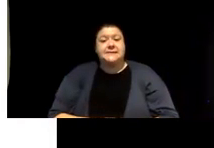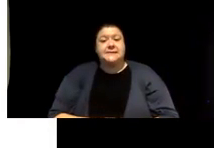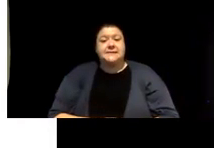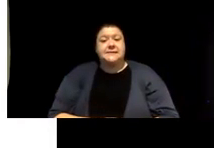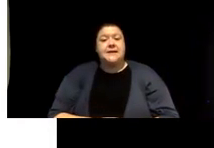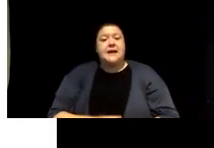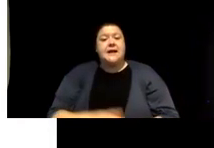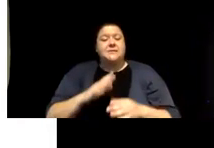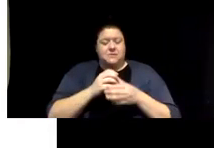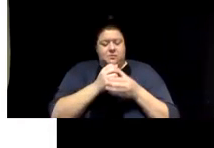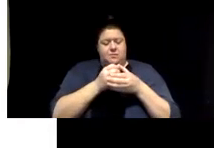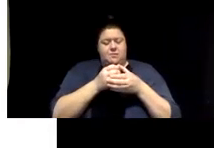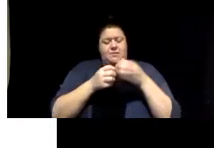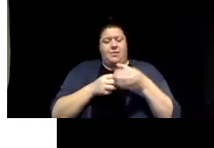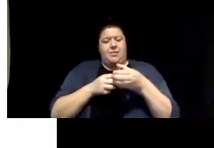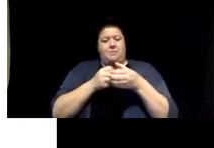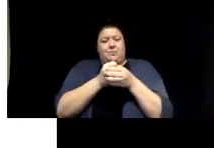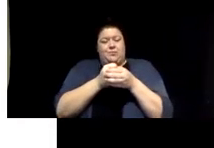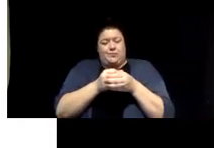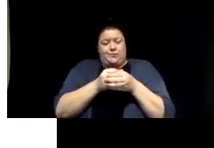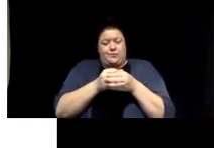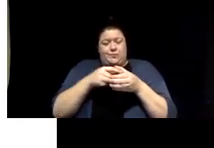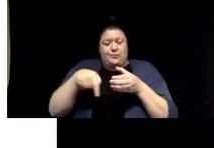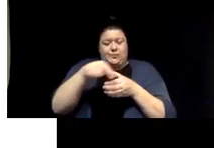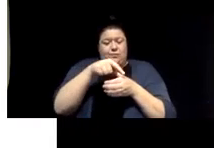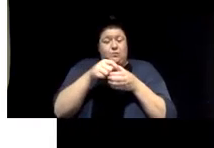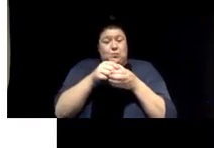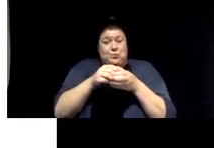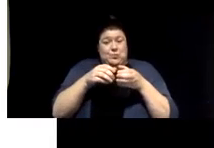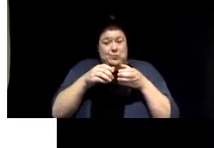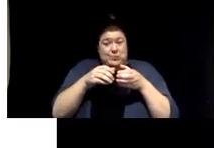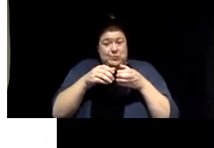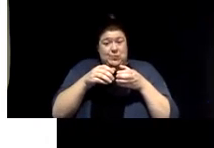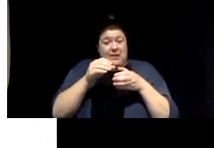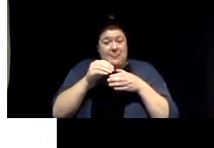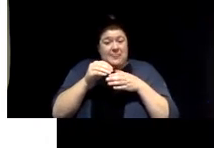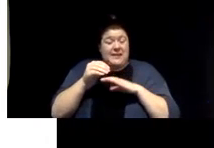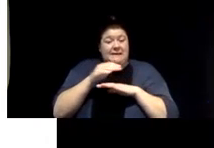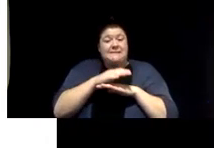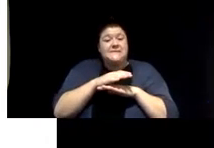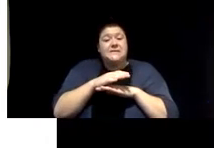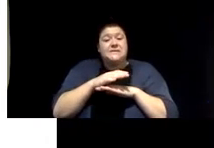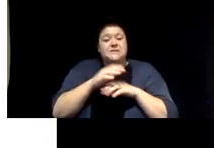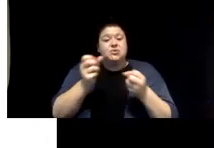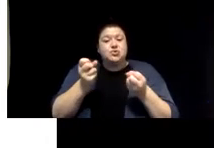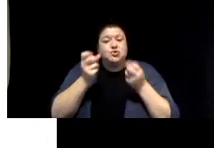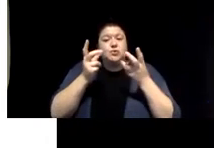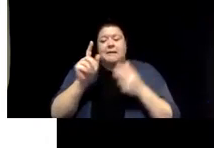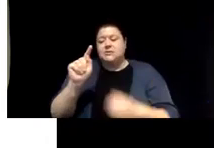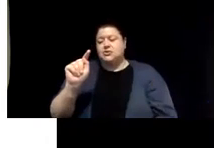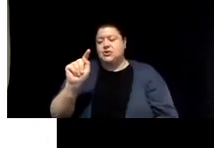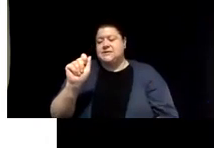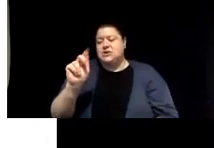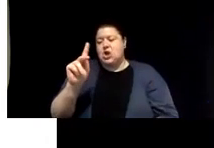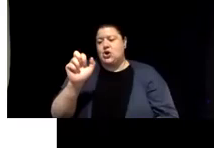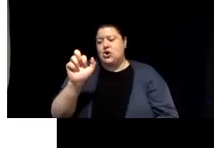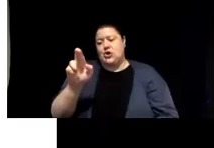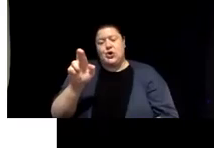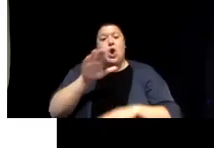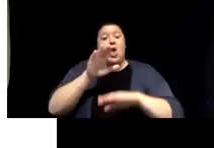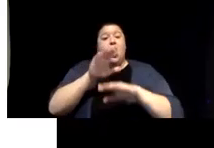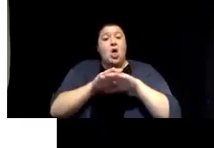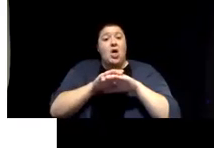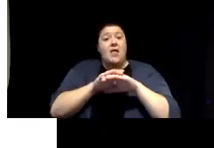inflammation of the gums that is again caused by an excessive amount of plaque on your teeth,